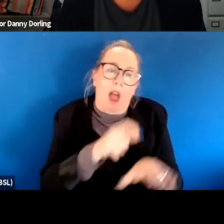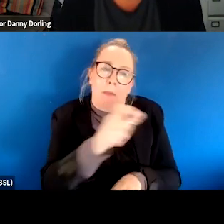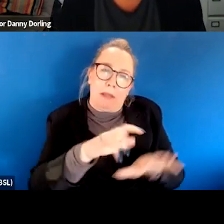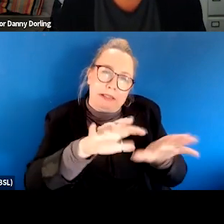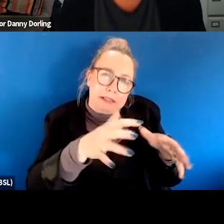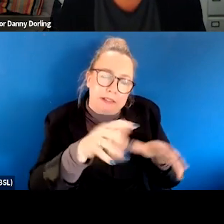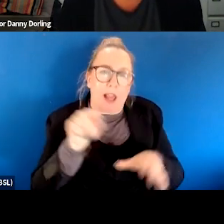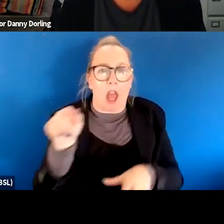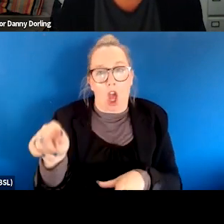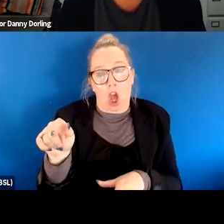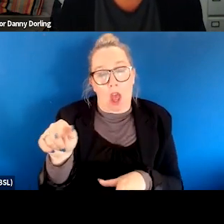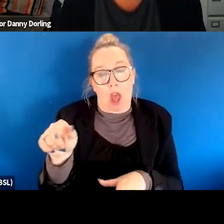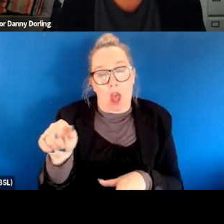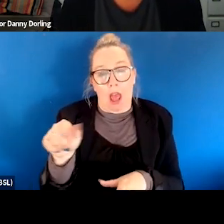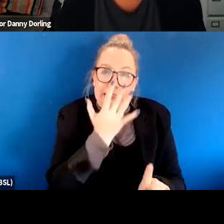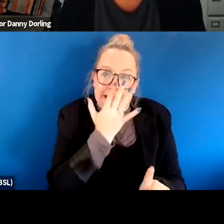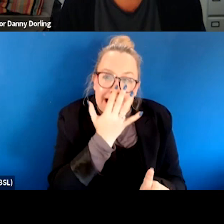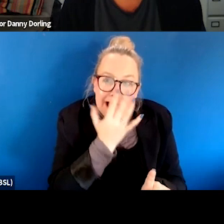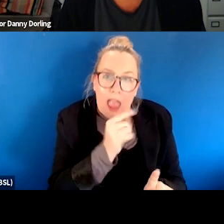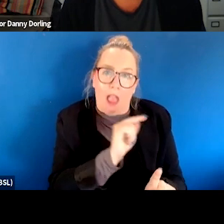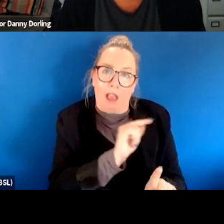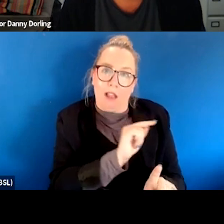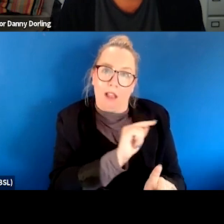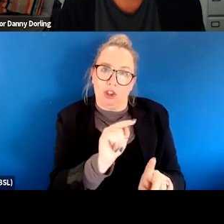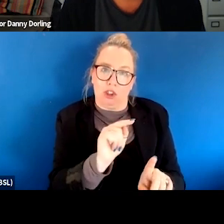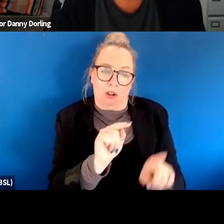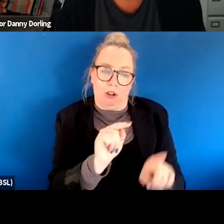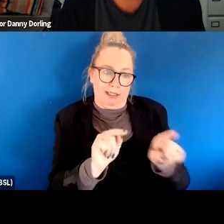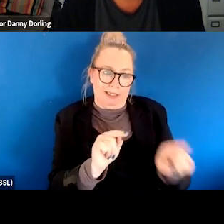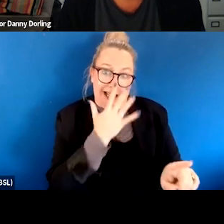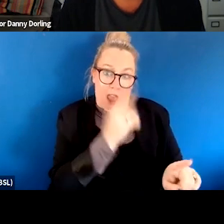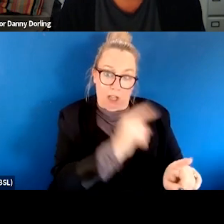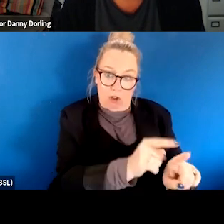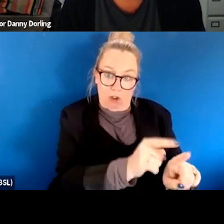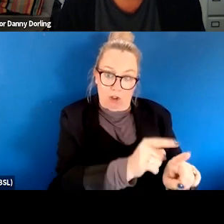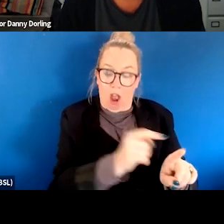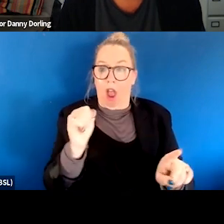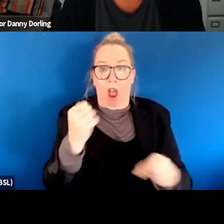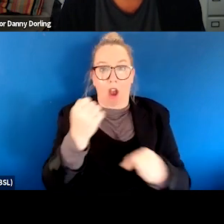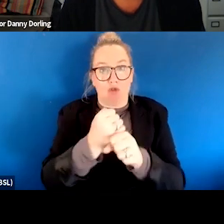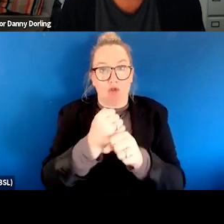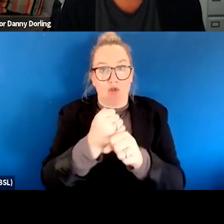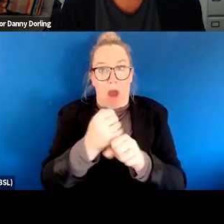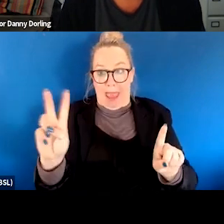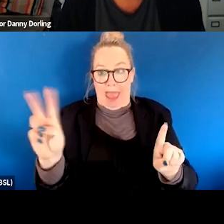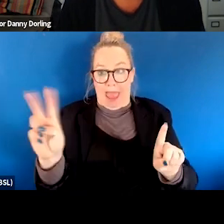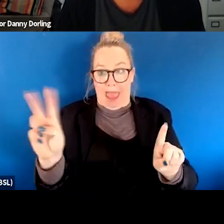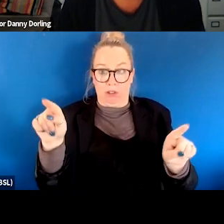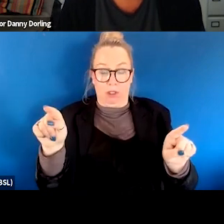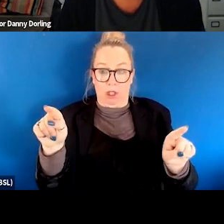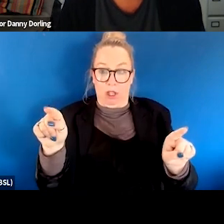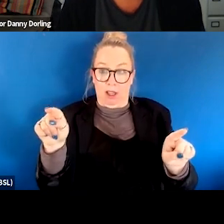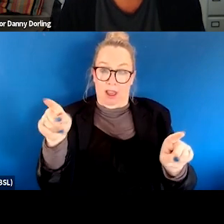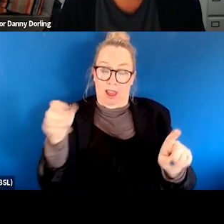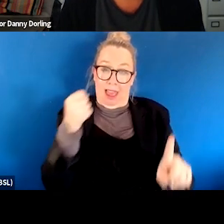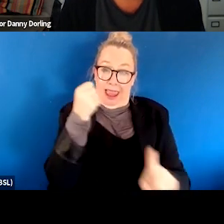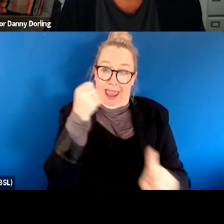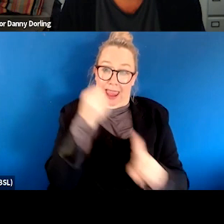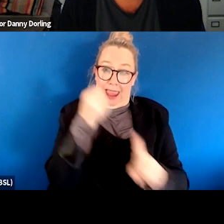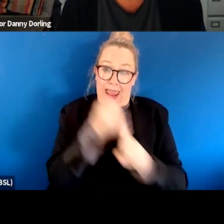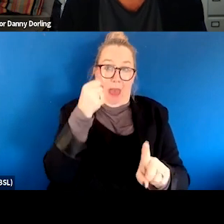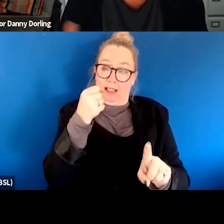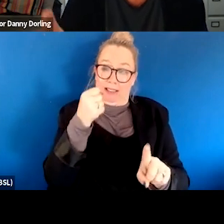Between teenagers and their grandparents, you have 10,000-fold differences in rates of